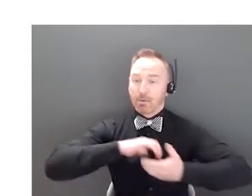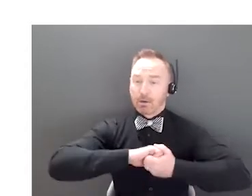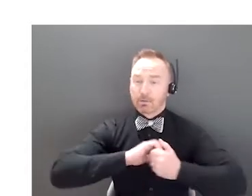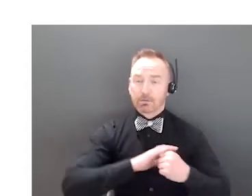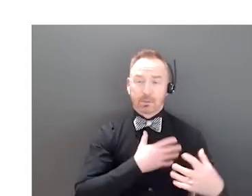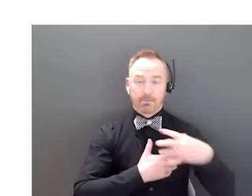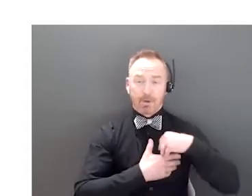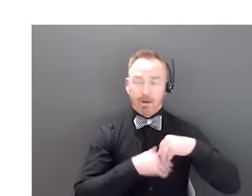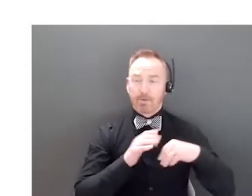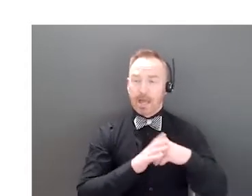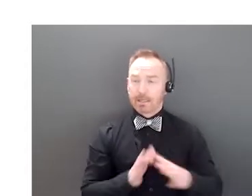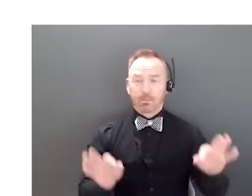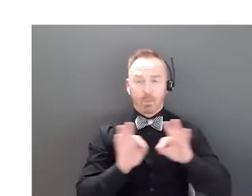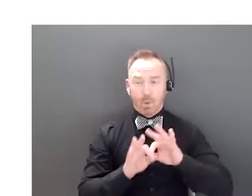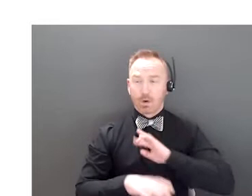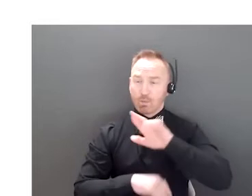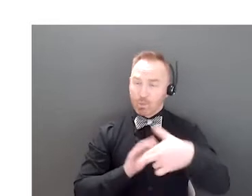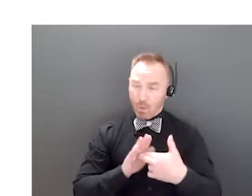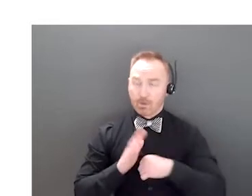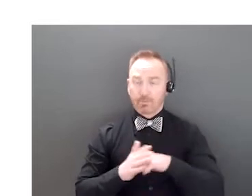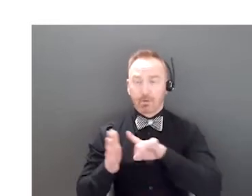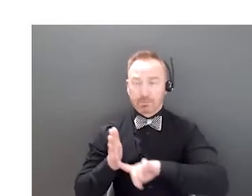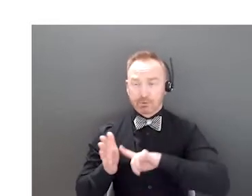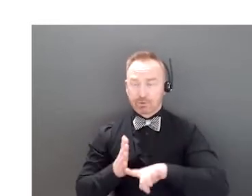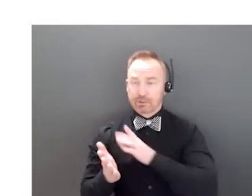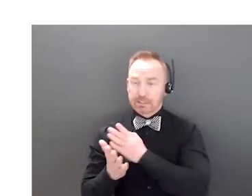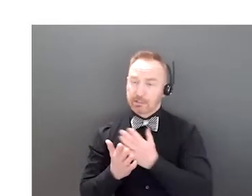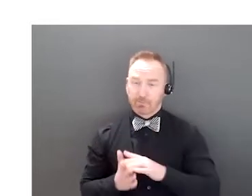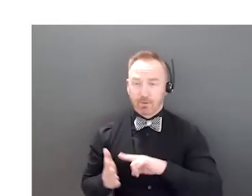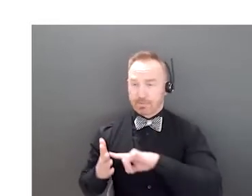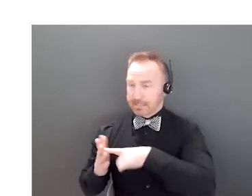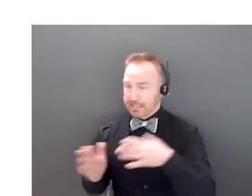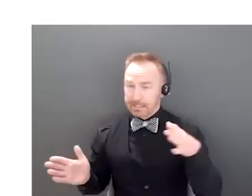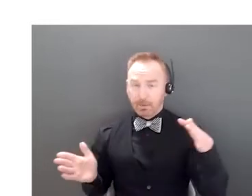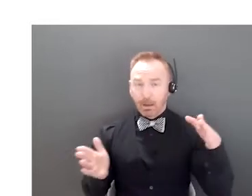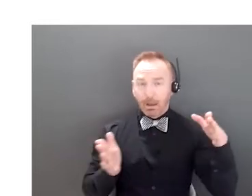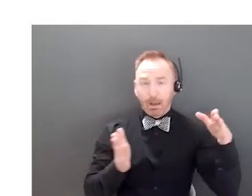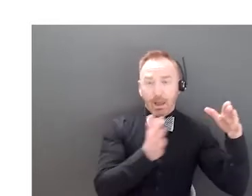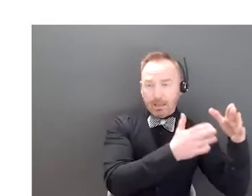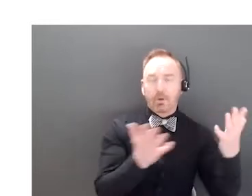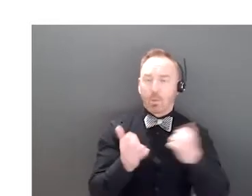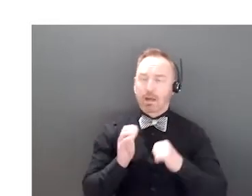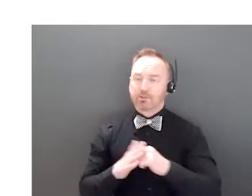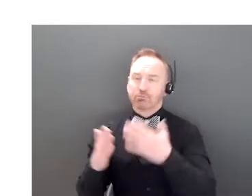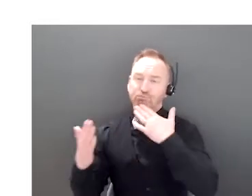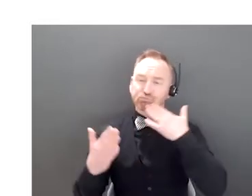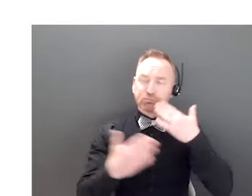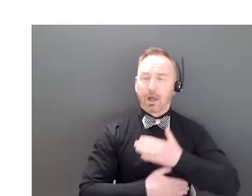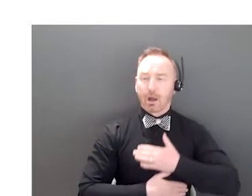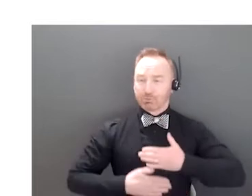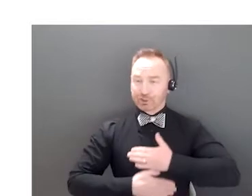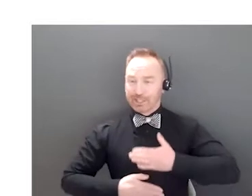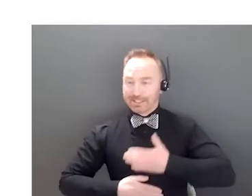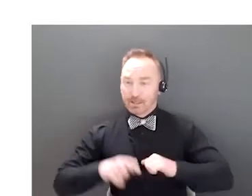significant role in our research and all phases of the research. So we'd just like to show our appreciation for the diverse group of community